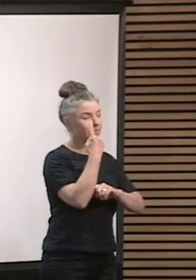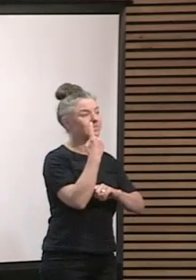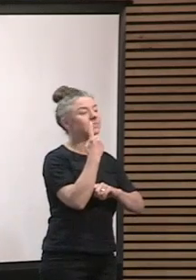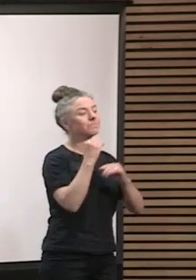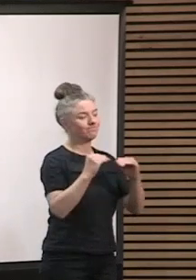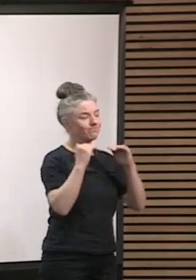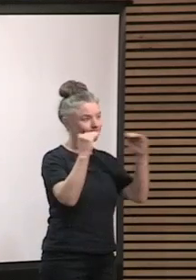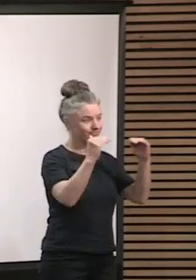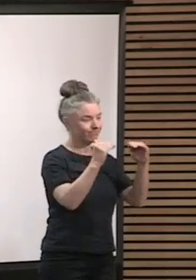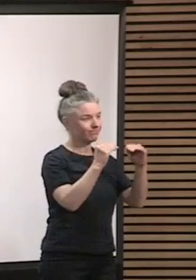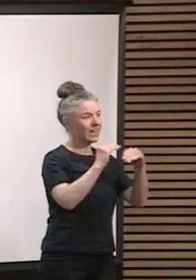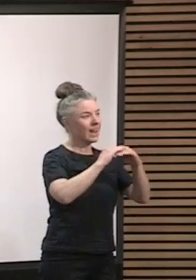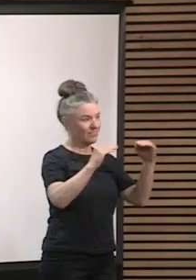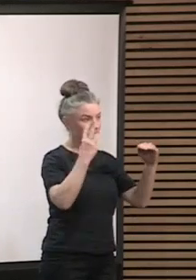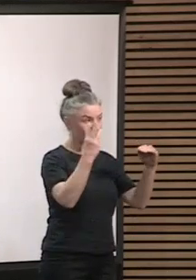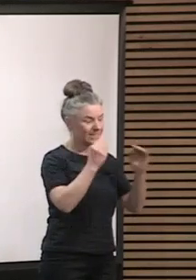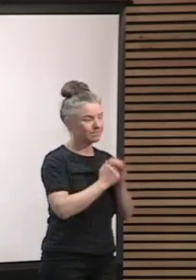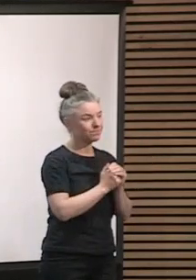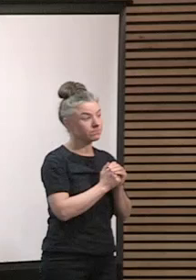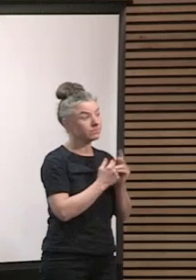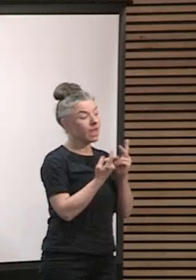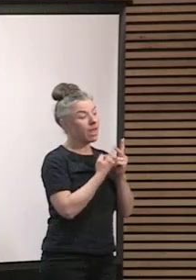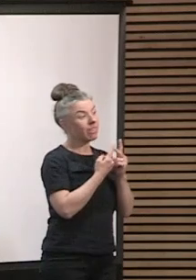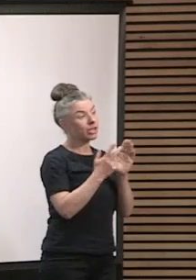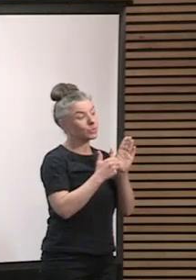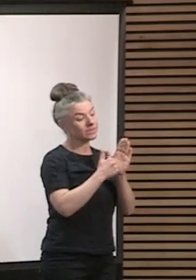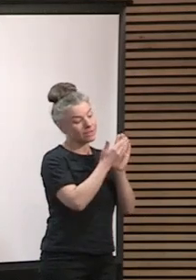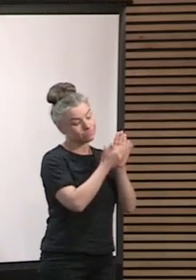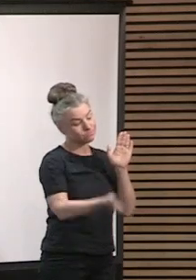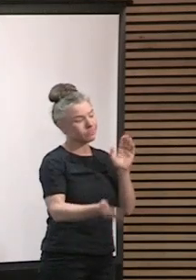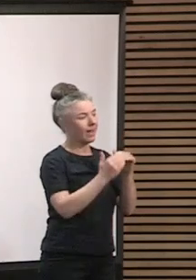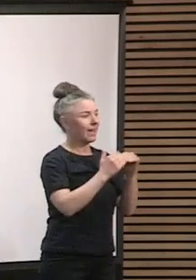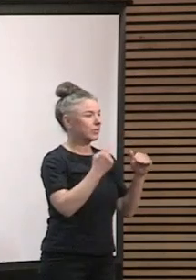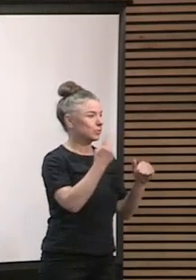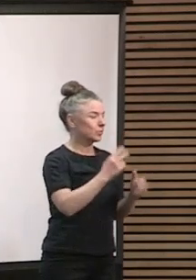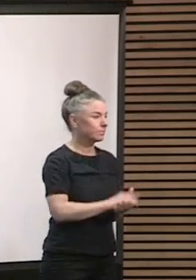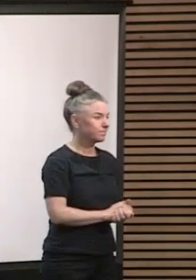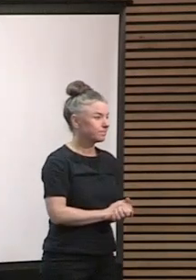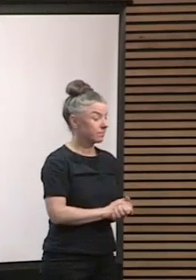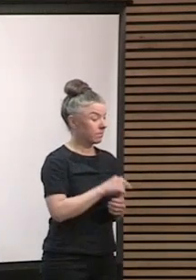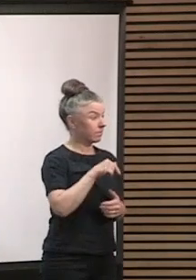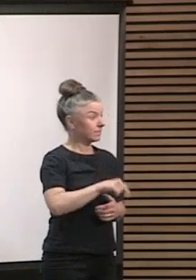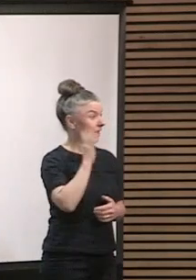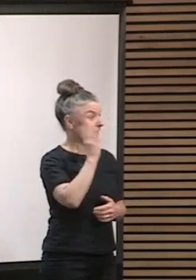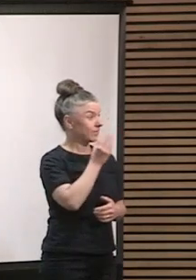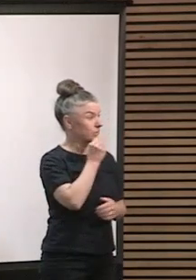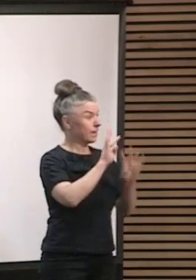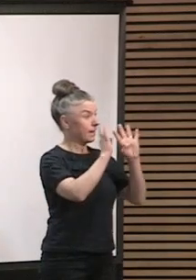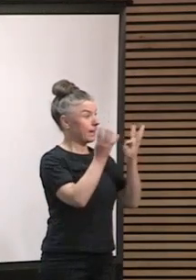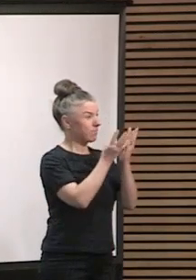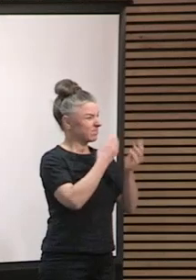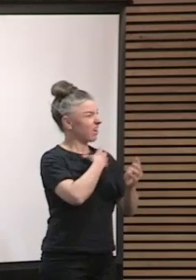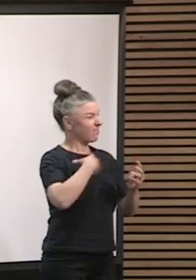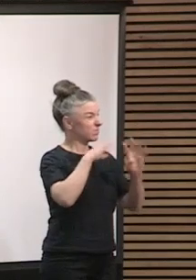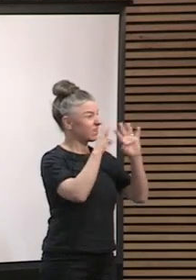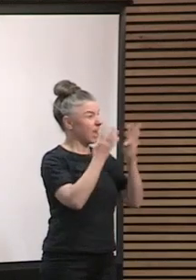3 and the rest of New Zealand to level 2. This afternoon, Cabinet met to receive the latest